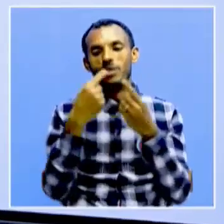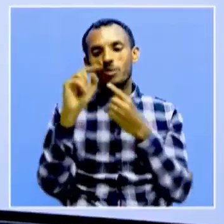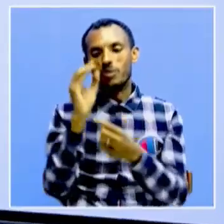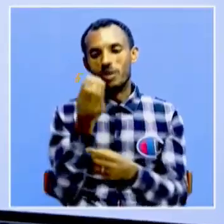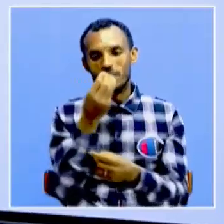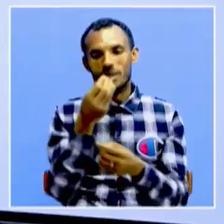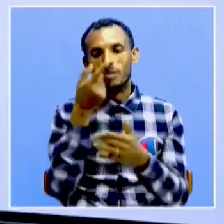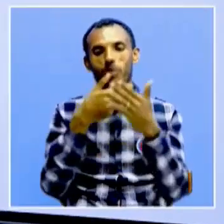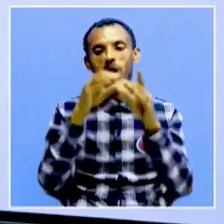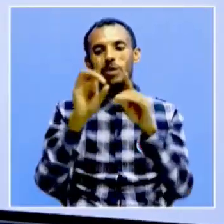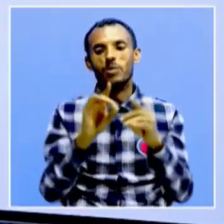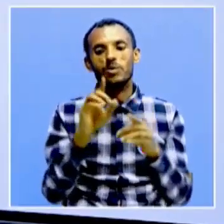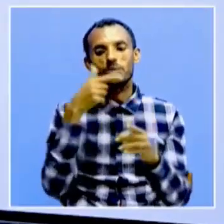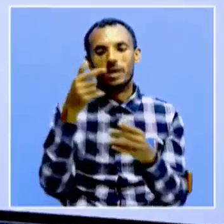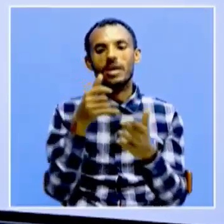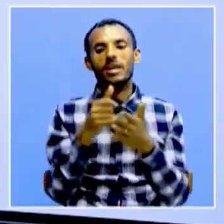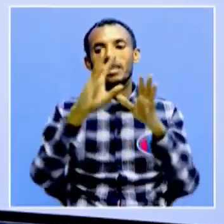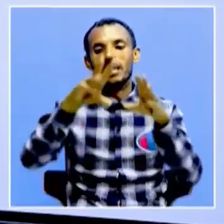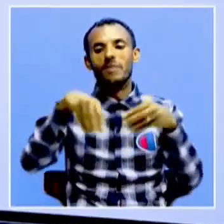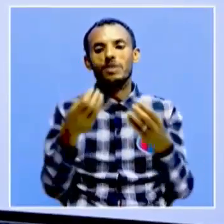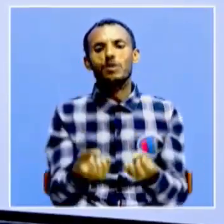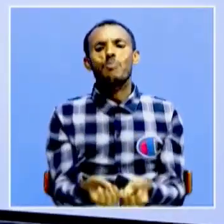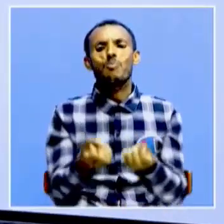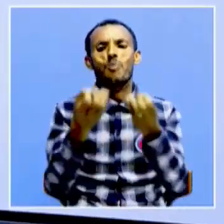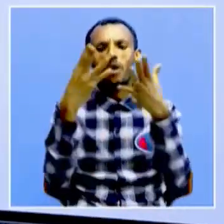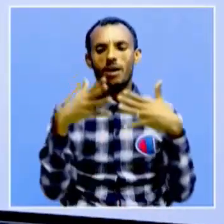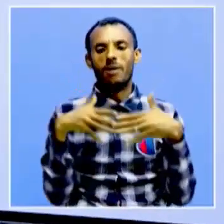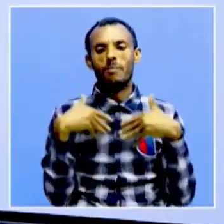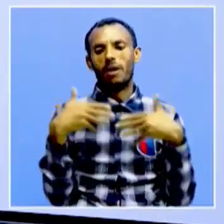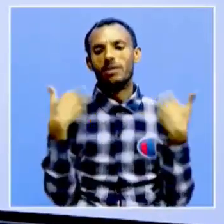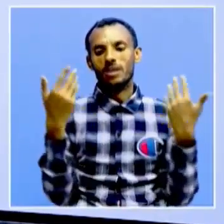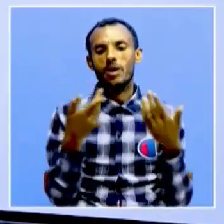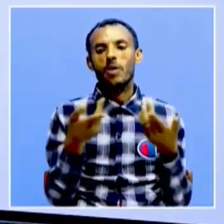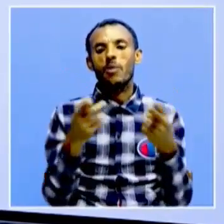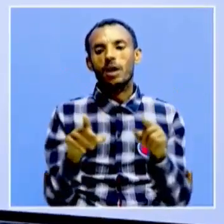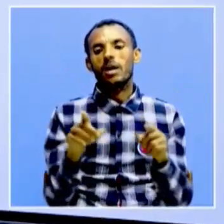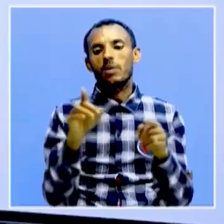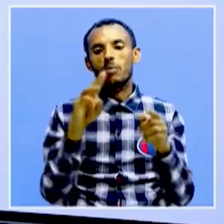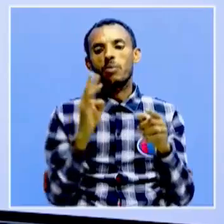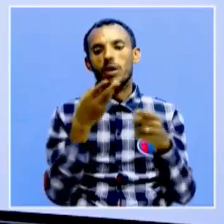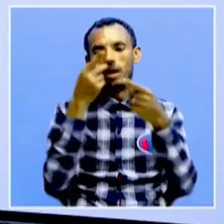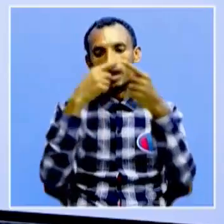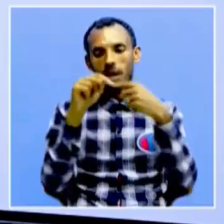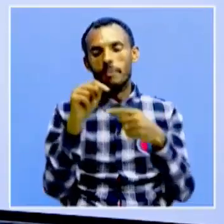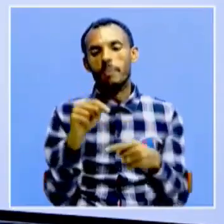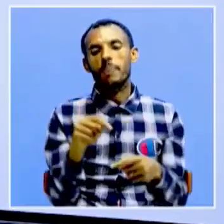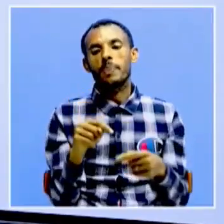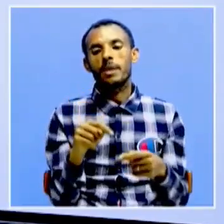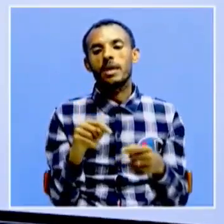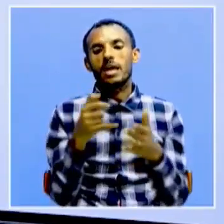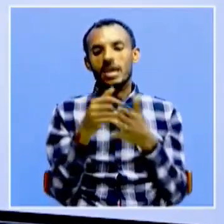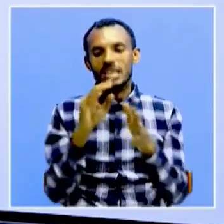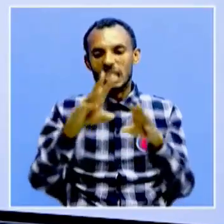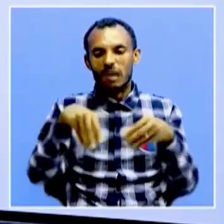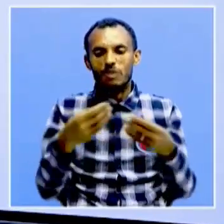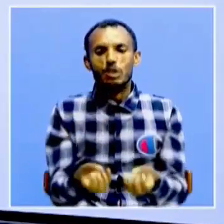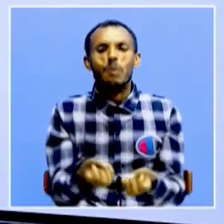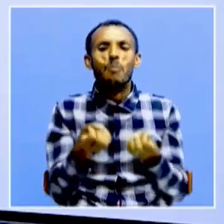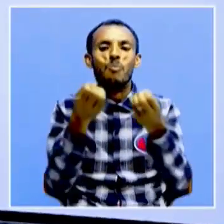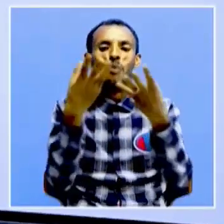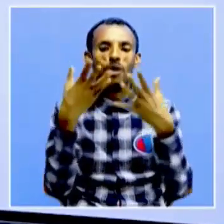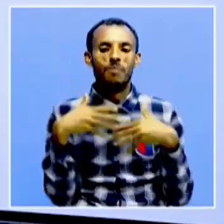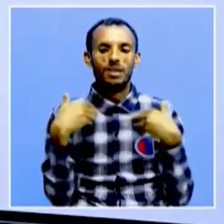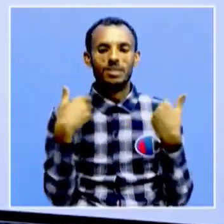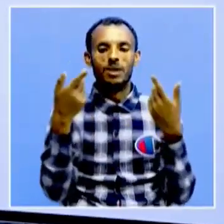what do you say? It gives me more pleasure. Now we are coming to the conclusion, right? It gives me more pleasure when I eat